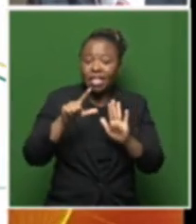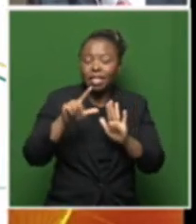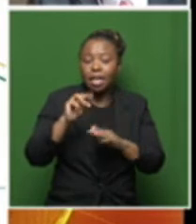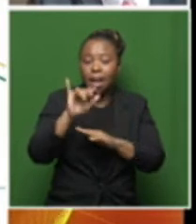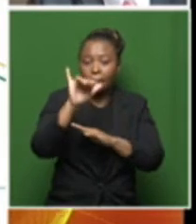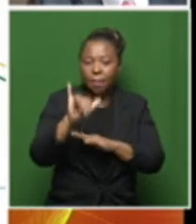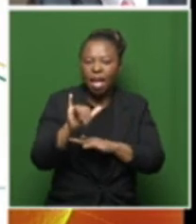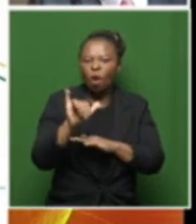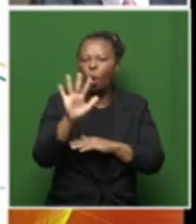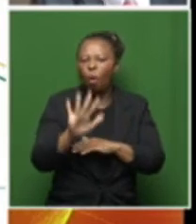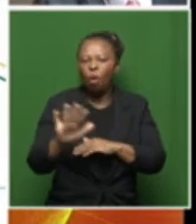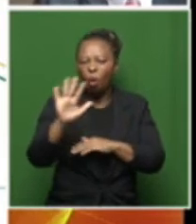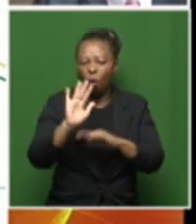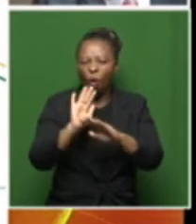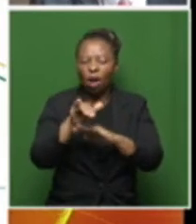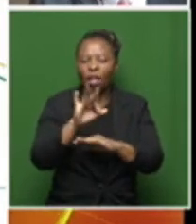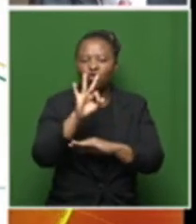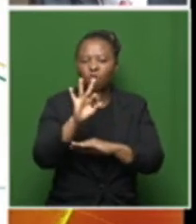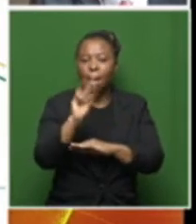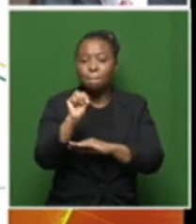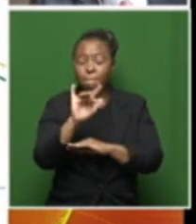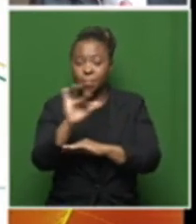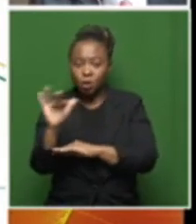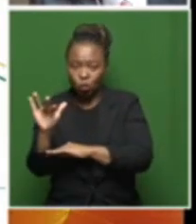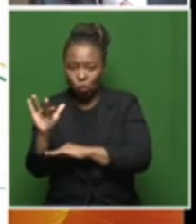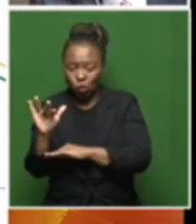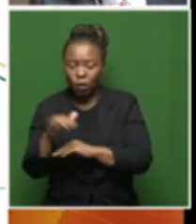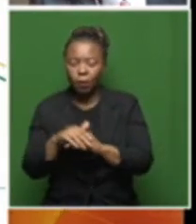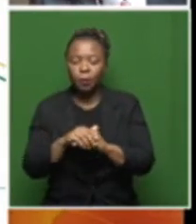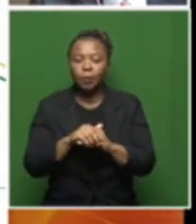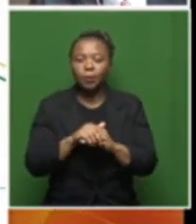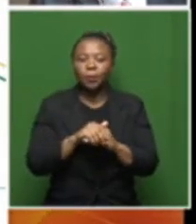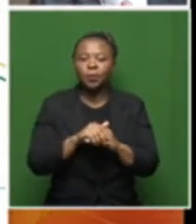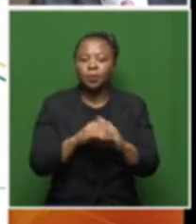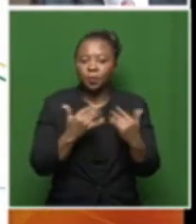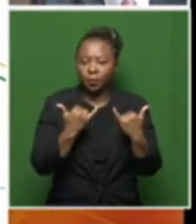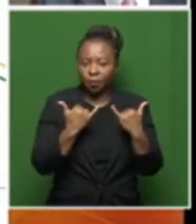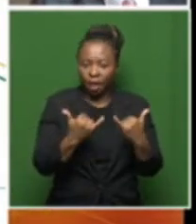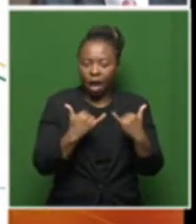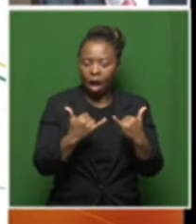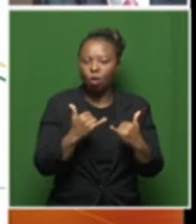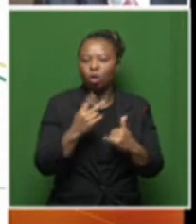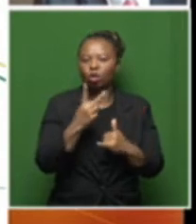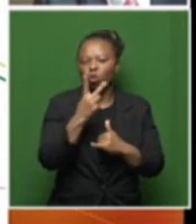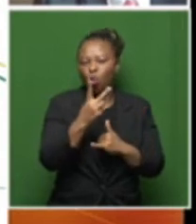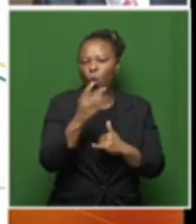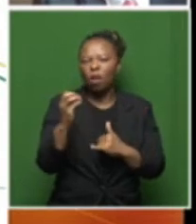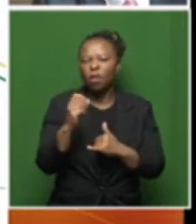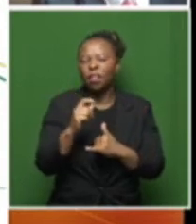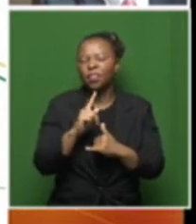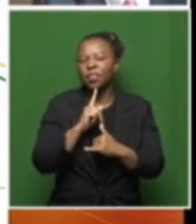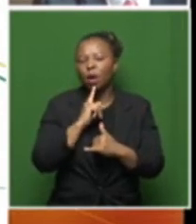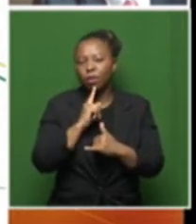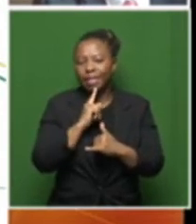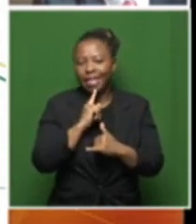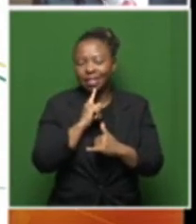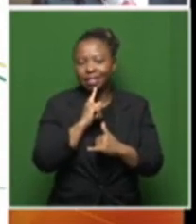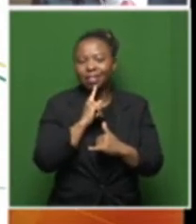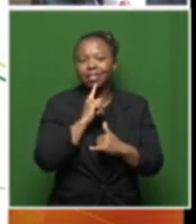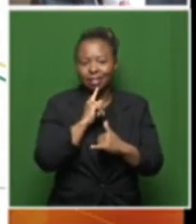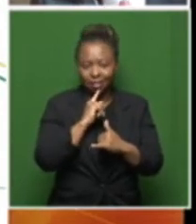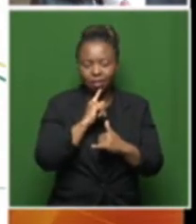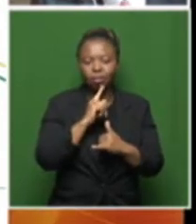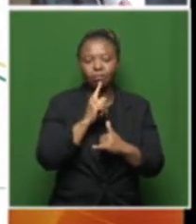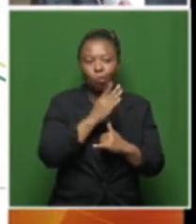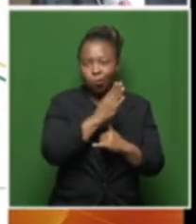million. And in fact, it's now, we're moving at almost 200,000 additional vaccinations a day across